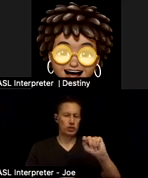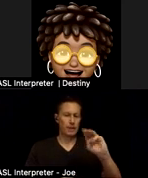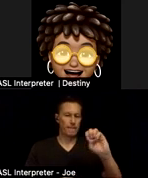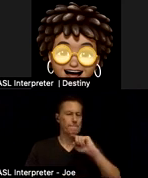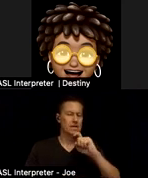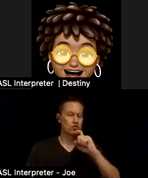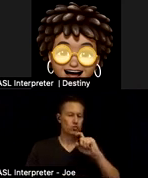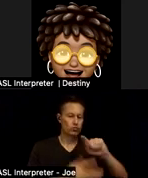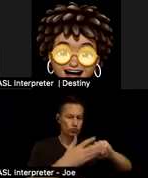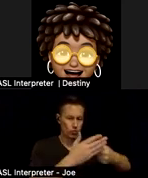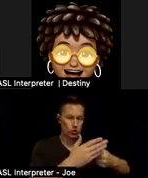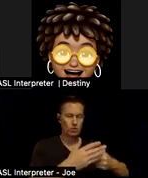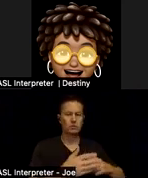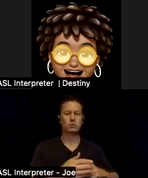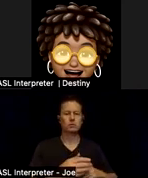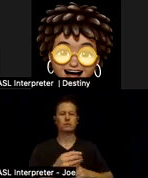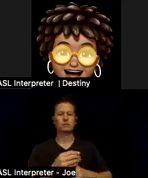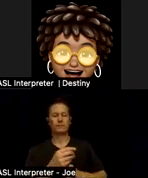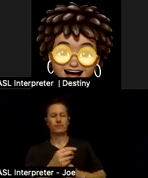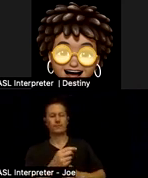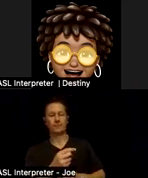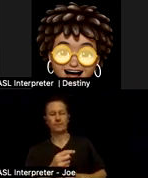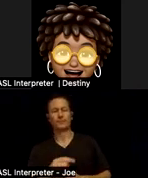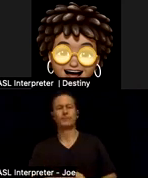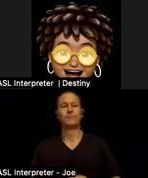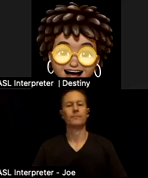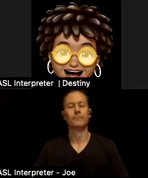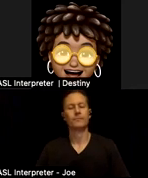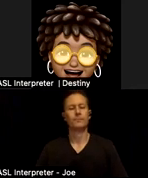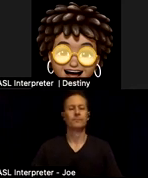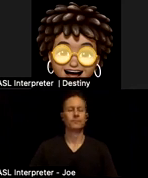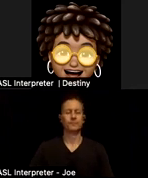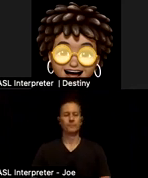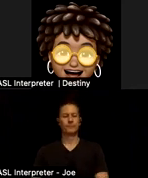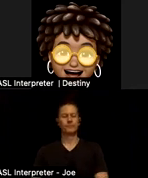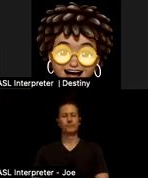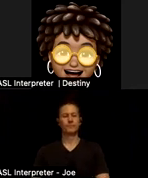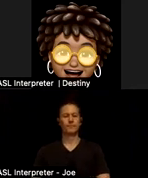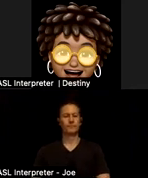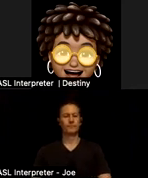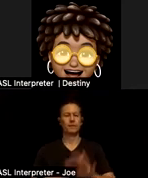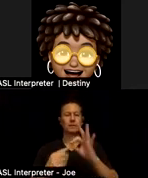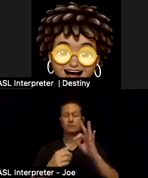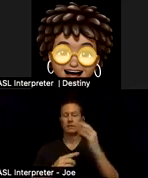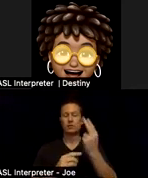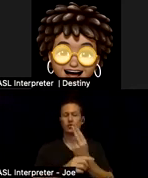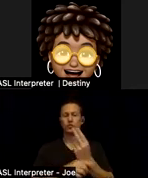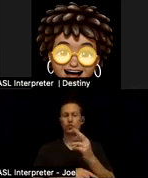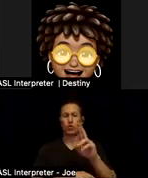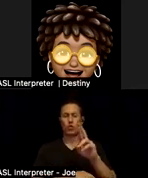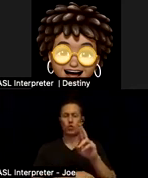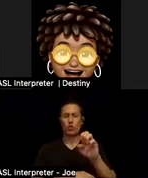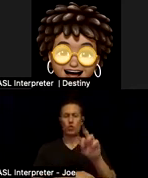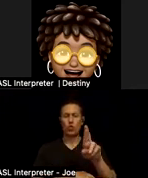finding metal studs than locating the nails in wood studs, because it's just trying, especially if you use a rare earth magnet like we had pictured,